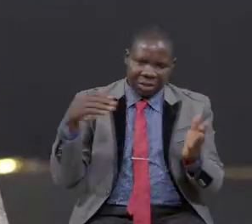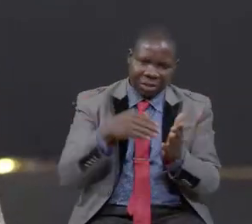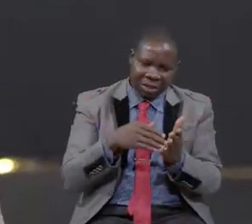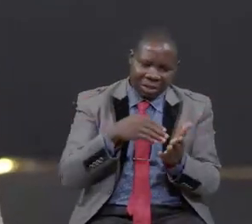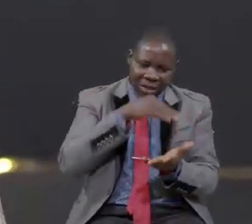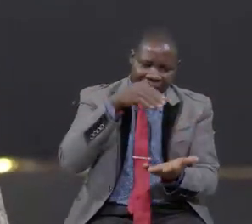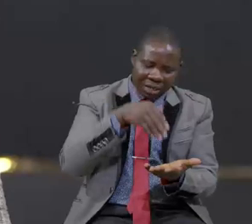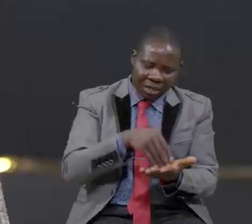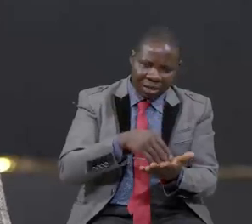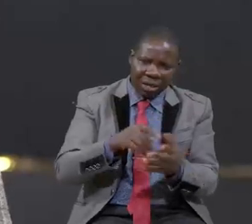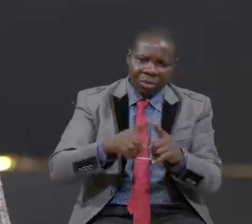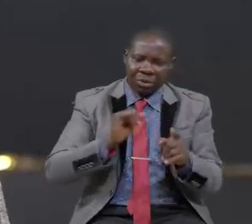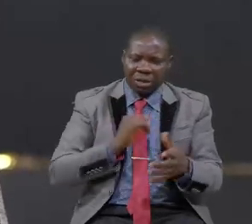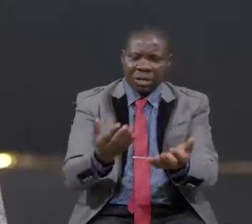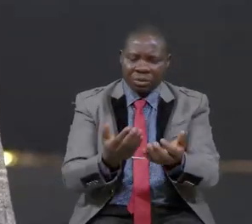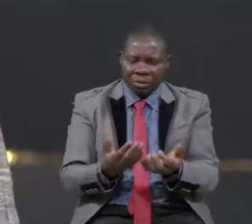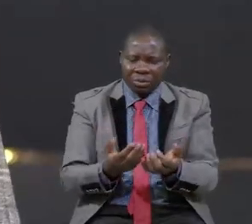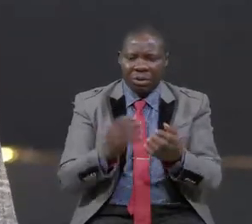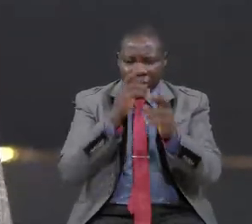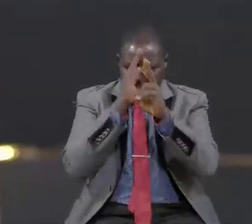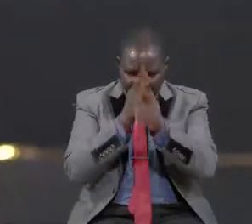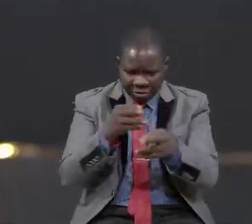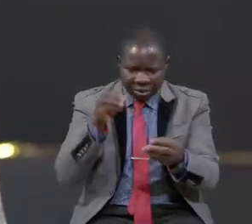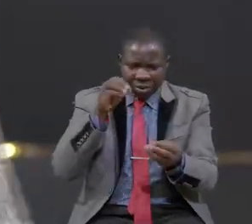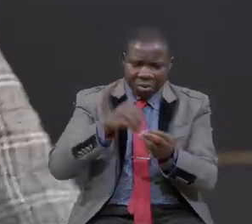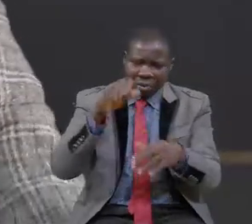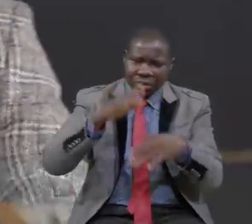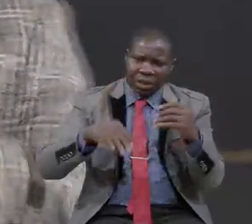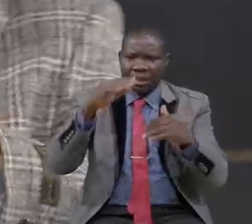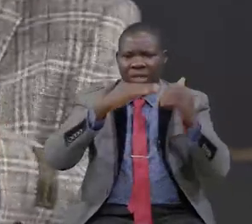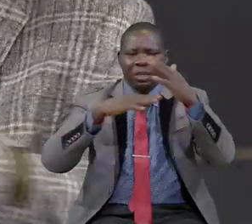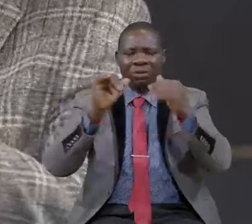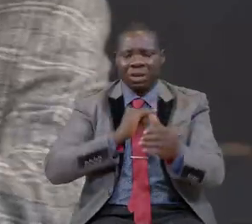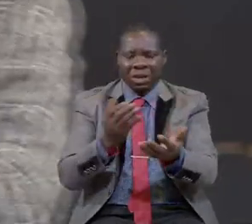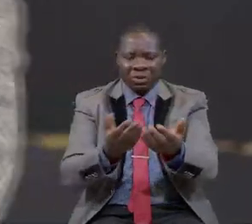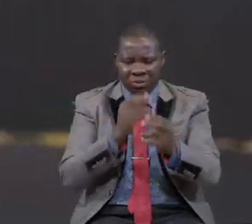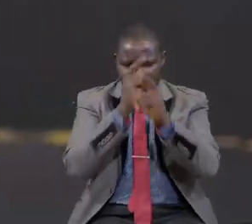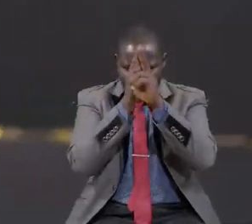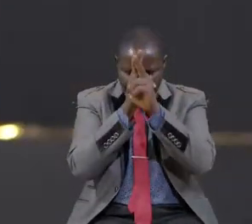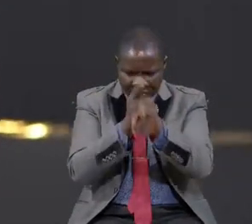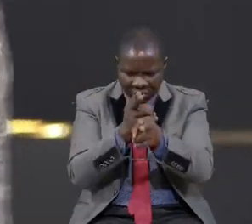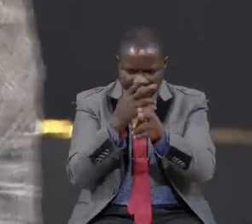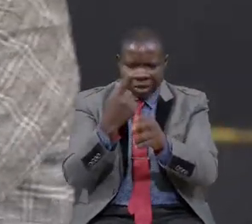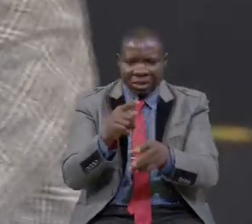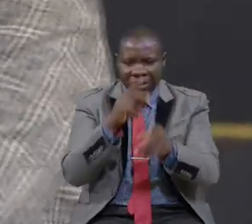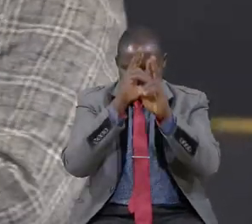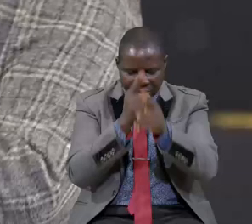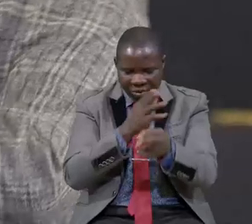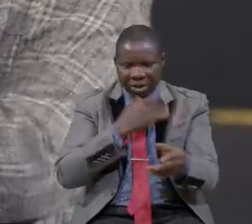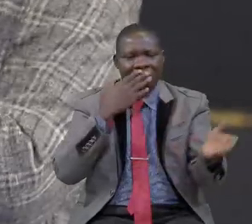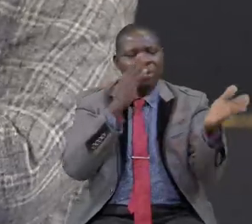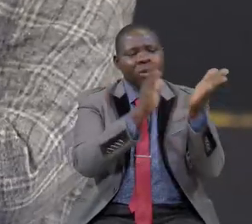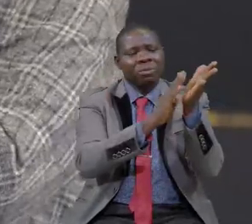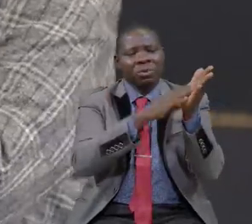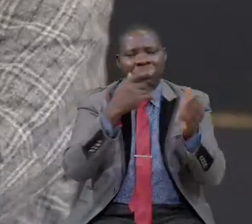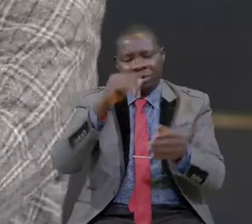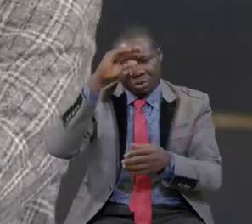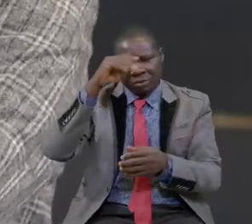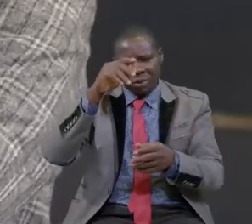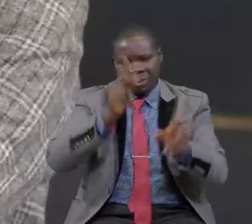above wanting heaven. I want honor, the honor and the praise of men above getting